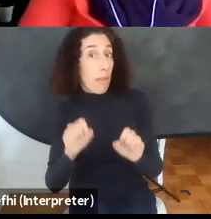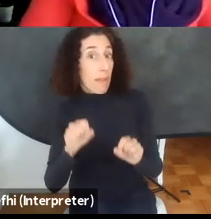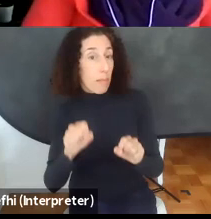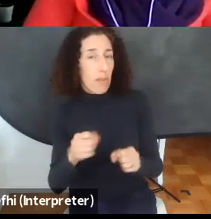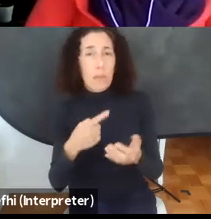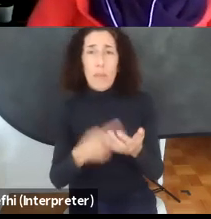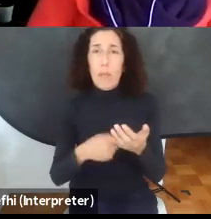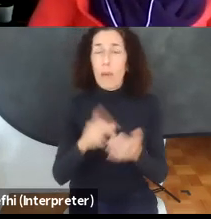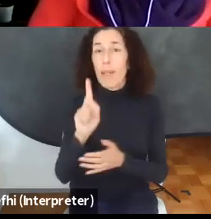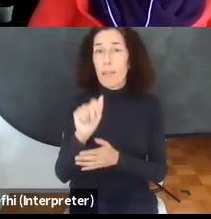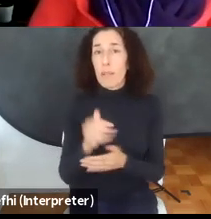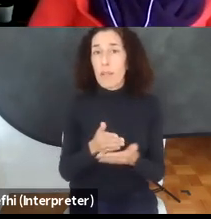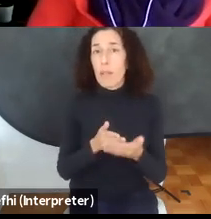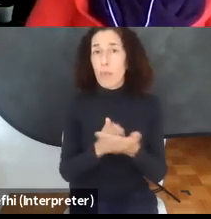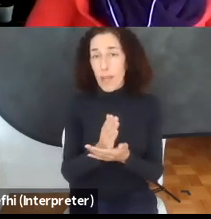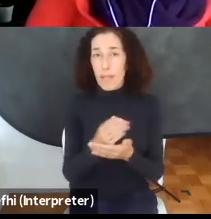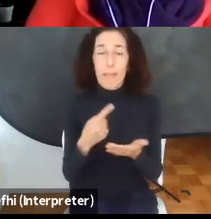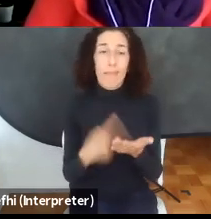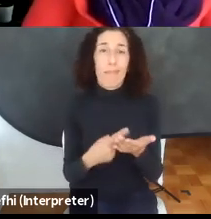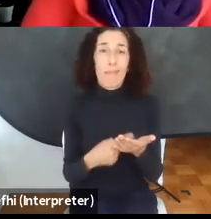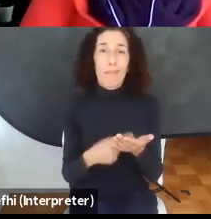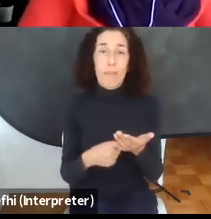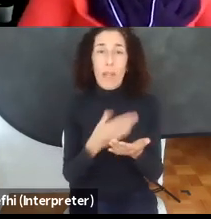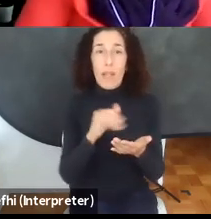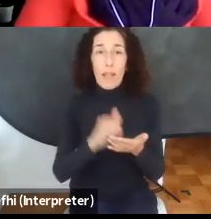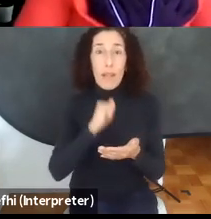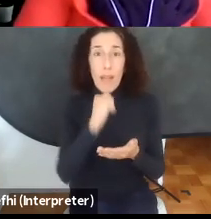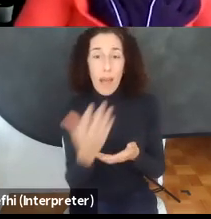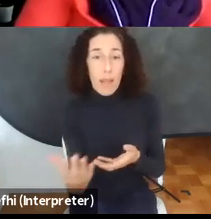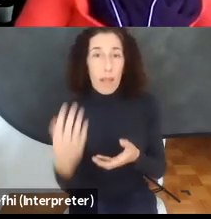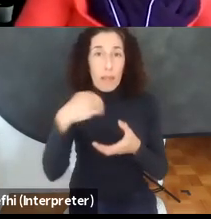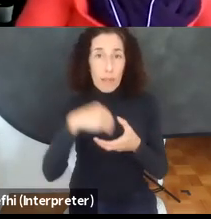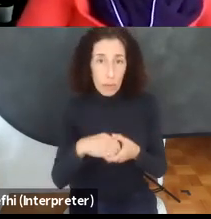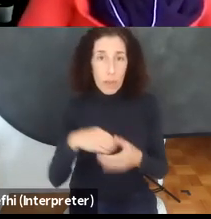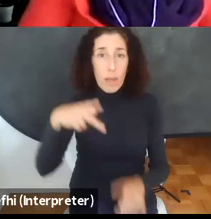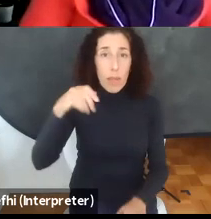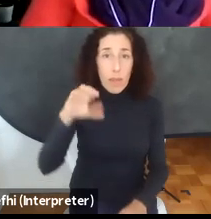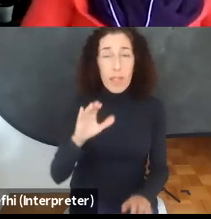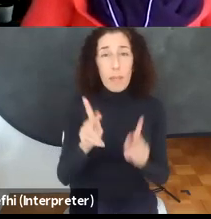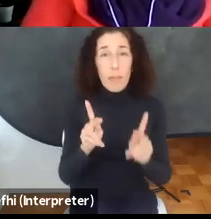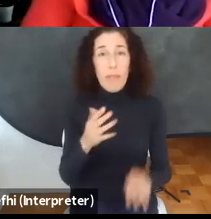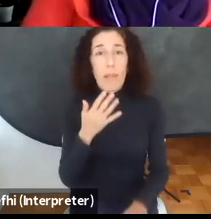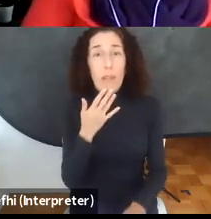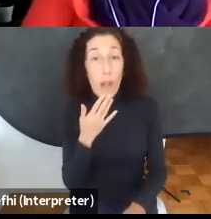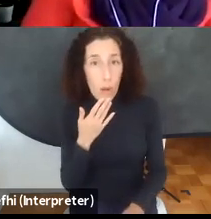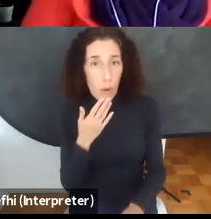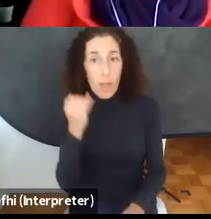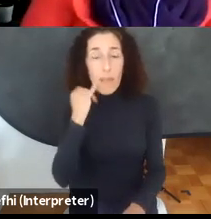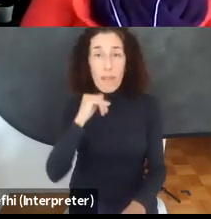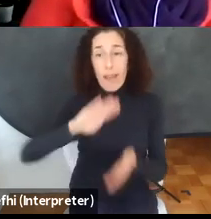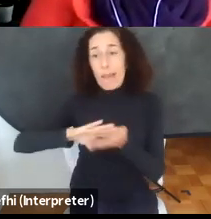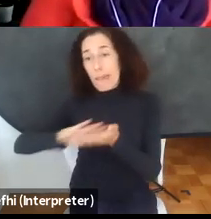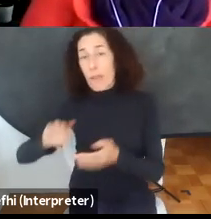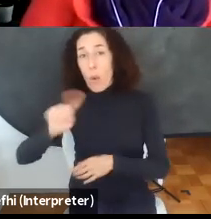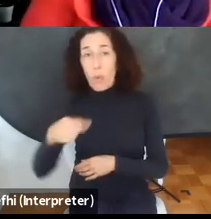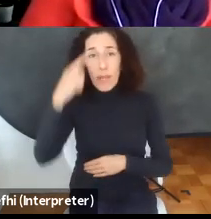and if we only address it in a way that is not inclusive of Black Indigenous people of color, then we're only talking about voting in the sense